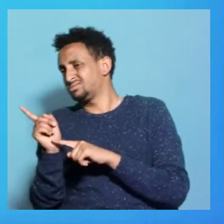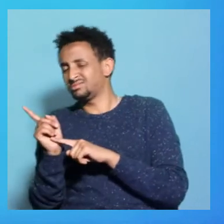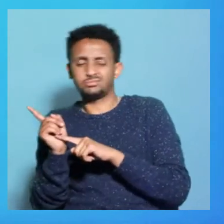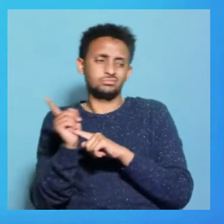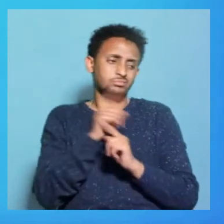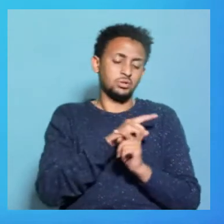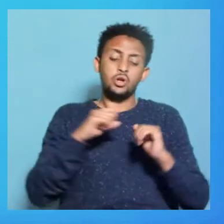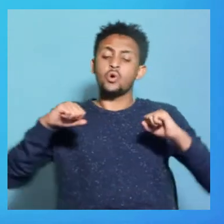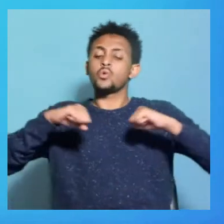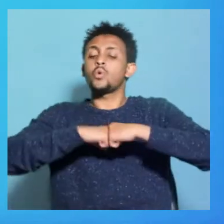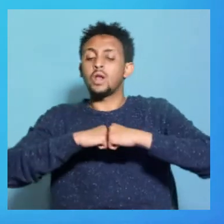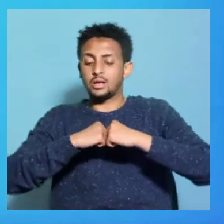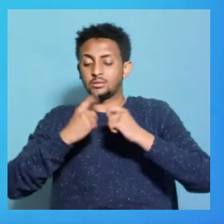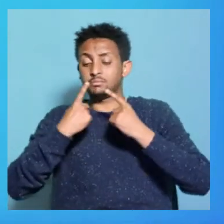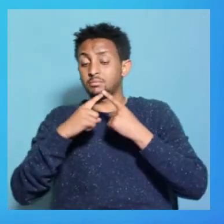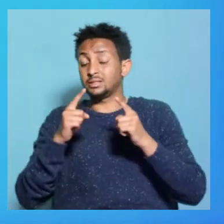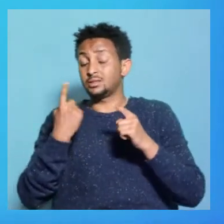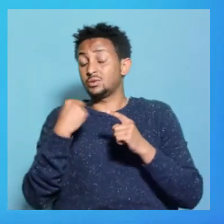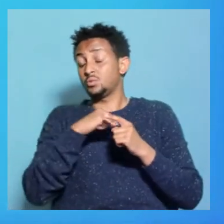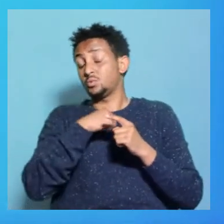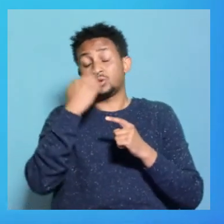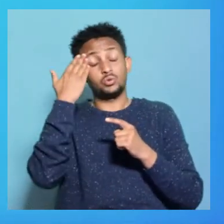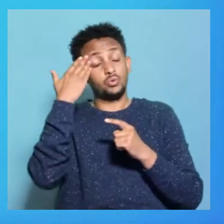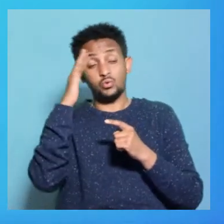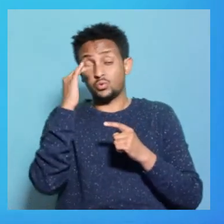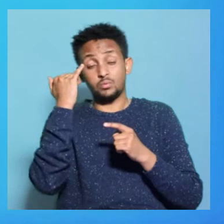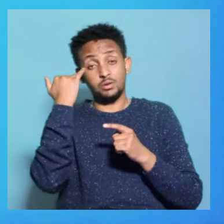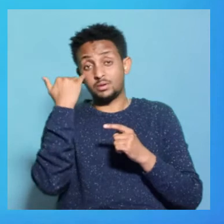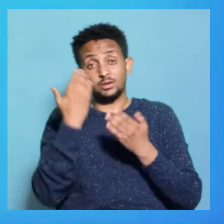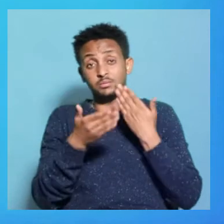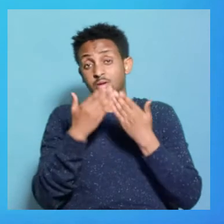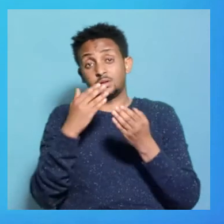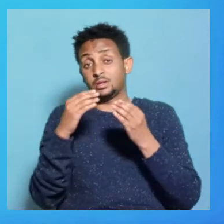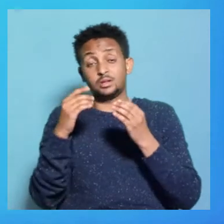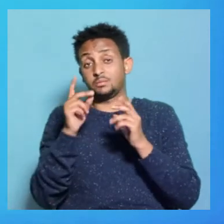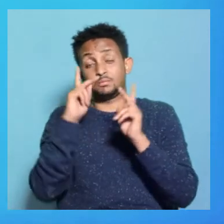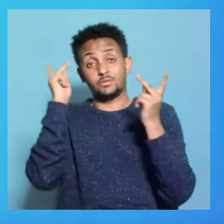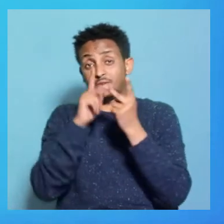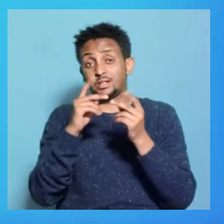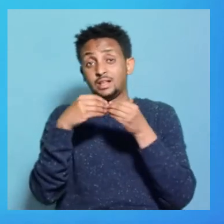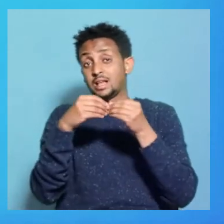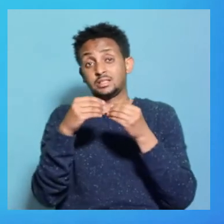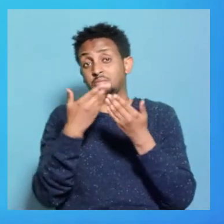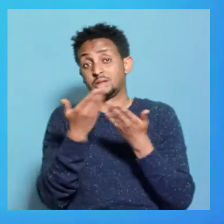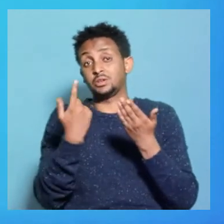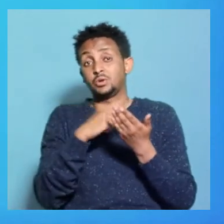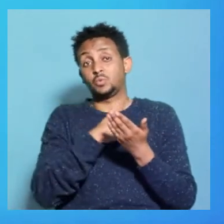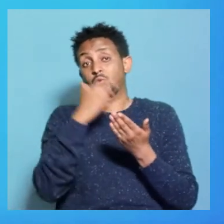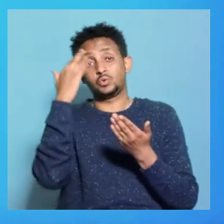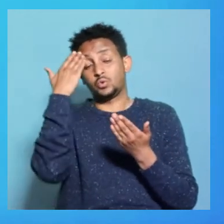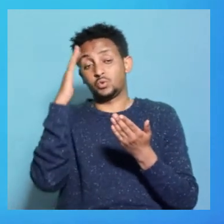they collide together, they might, if it is inelastic, perfectly inelastic collision, they might stick